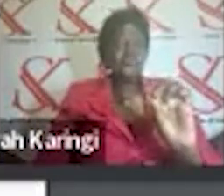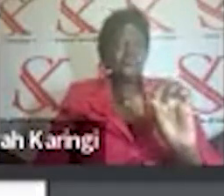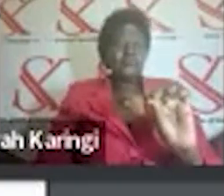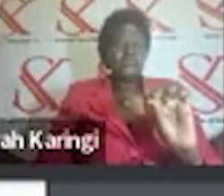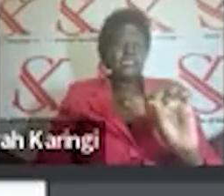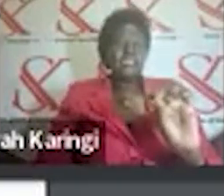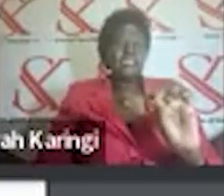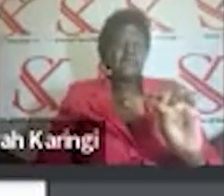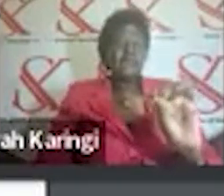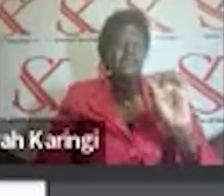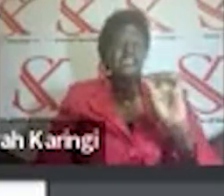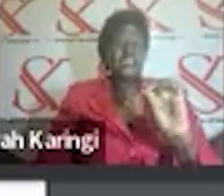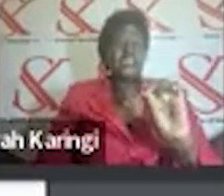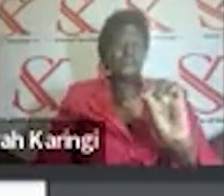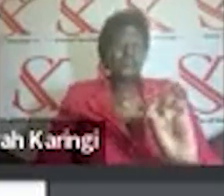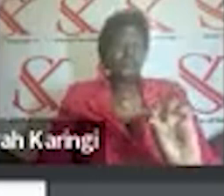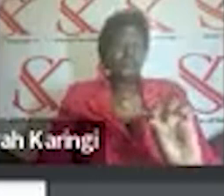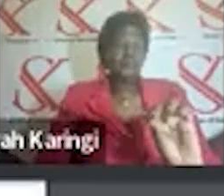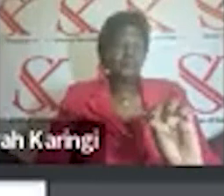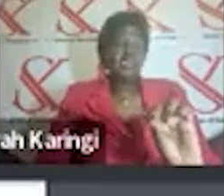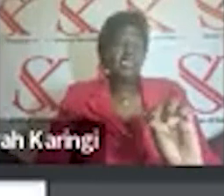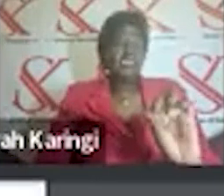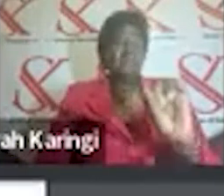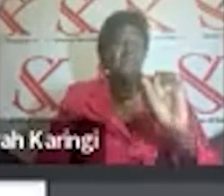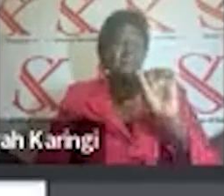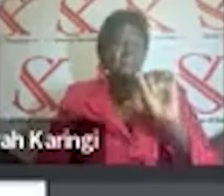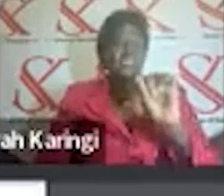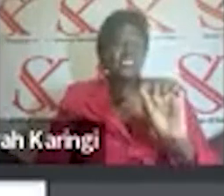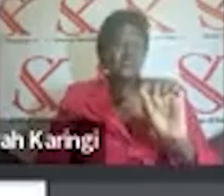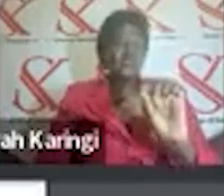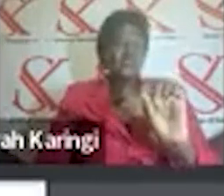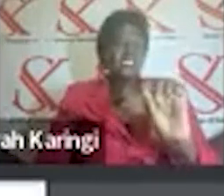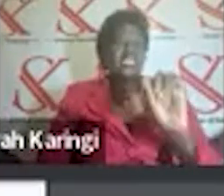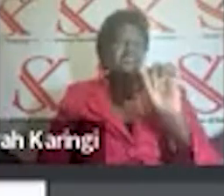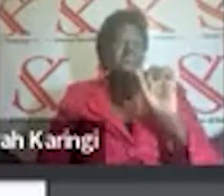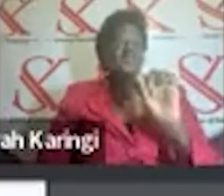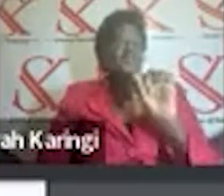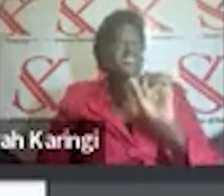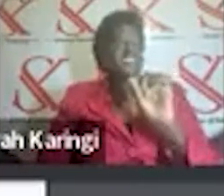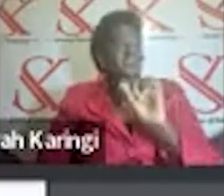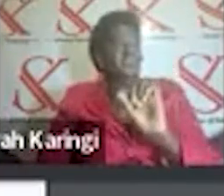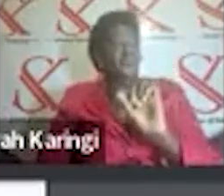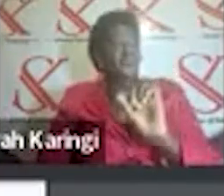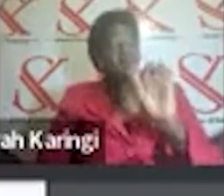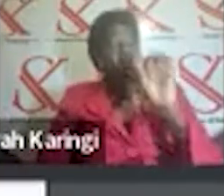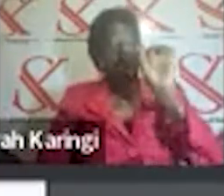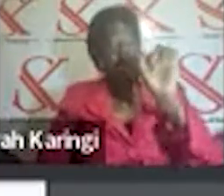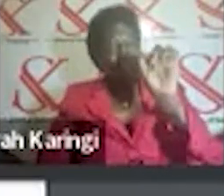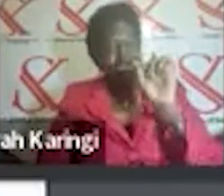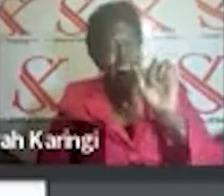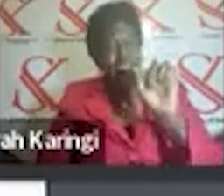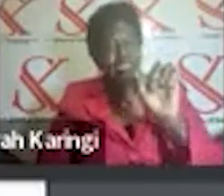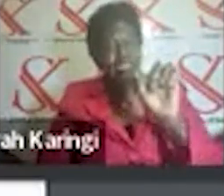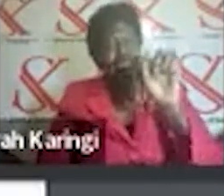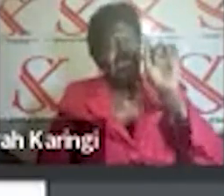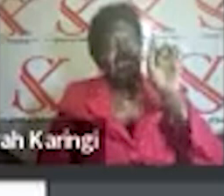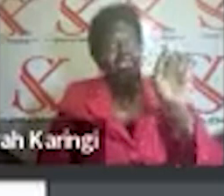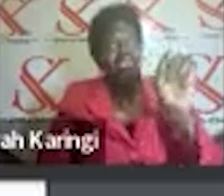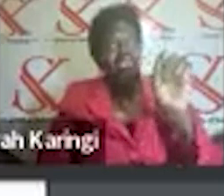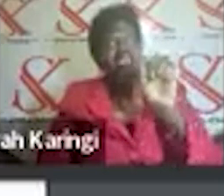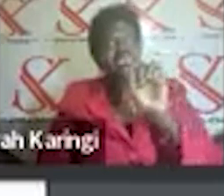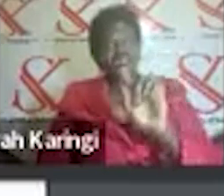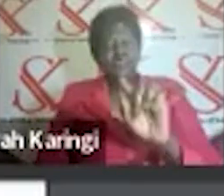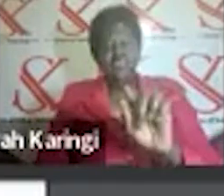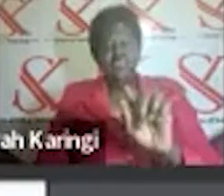you, they will listen to you. If they trust you, they will do business with you. So you see, again, there's